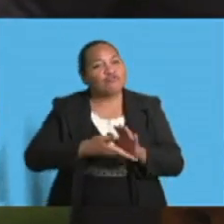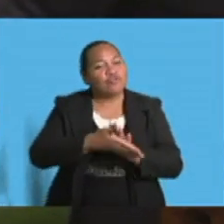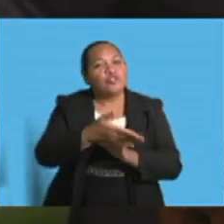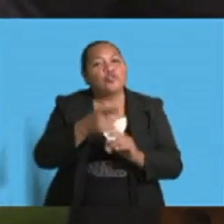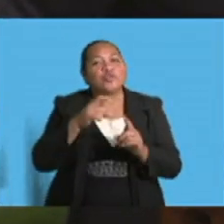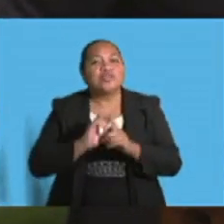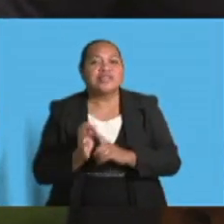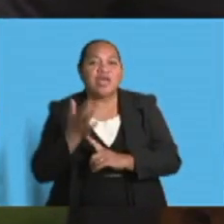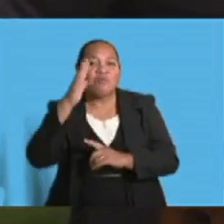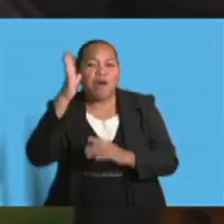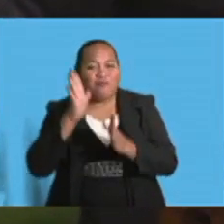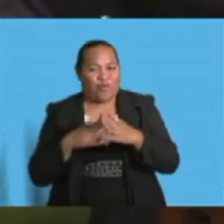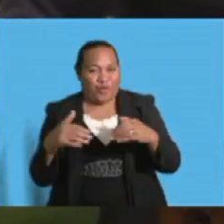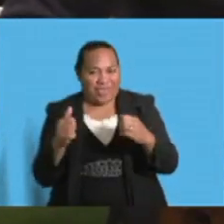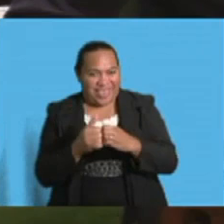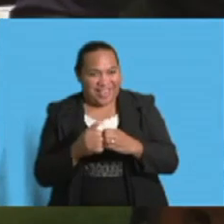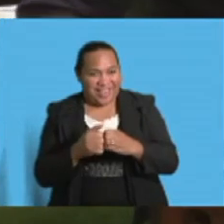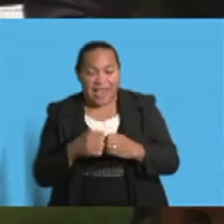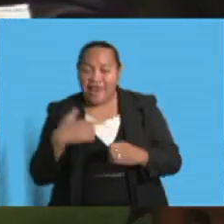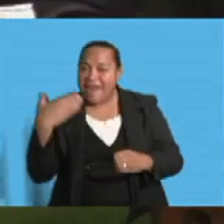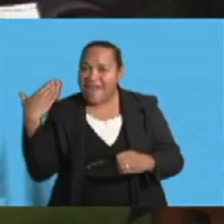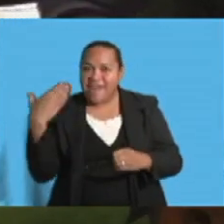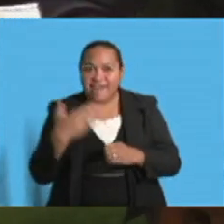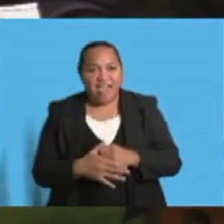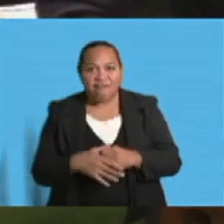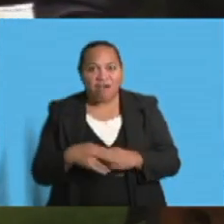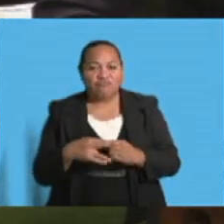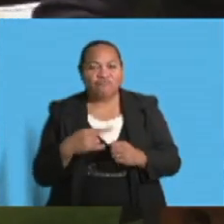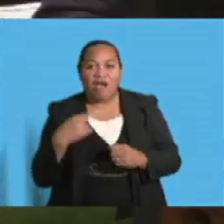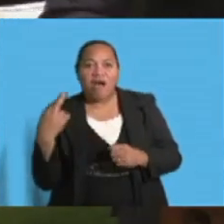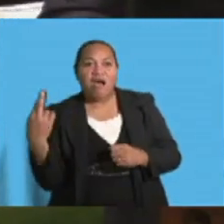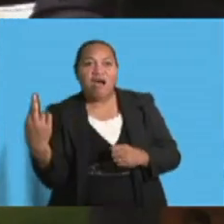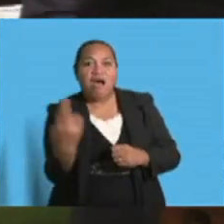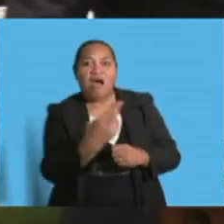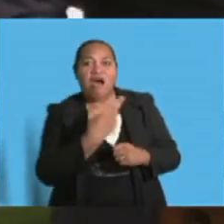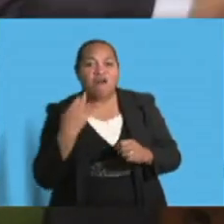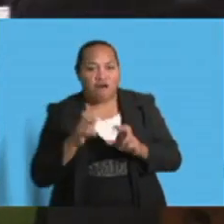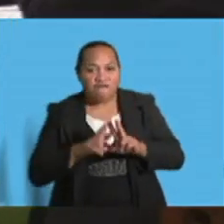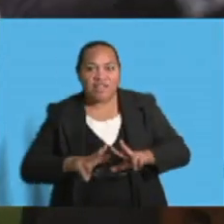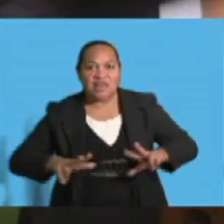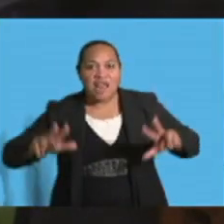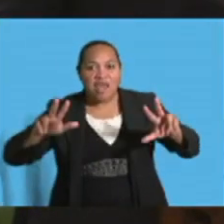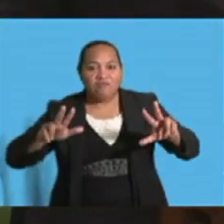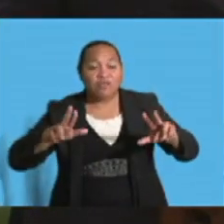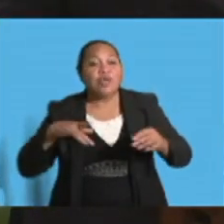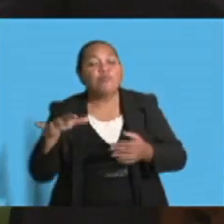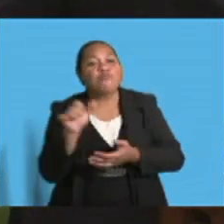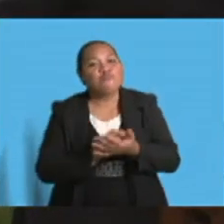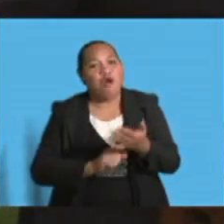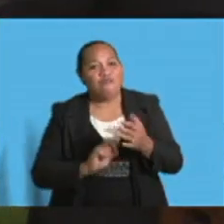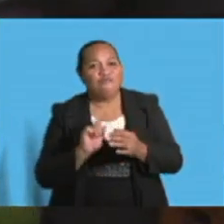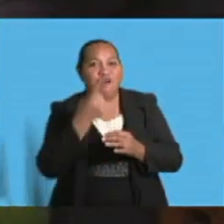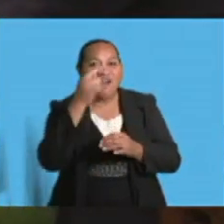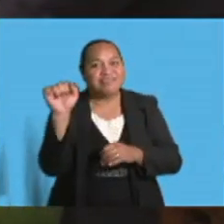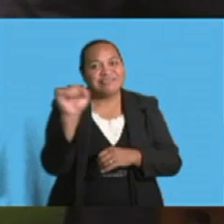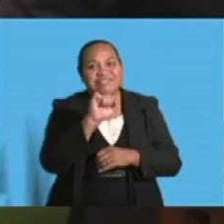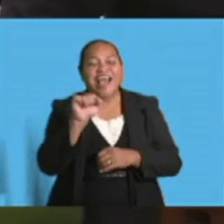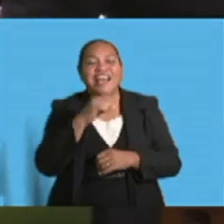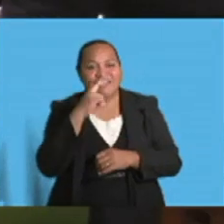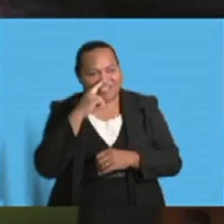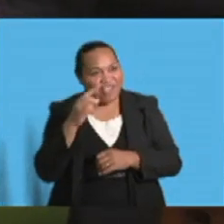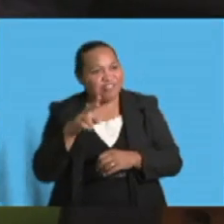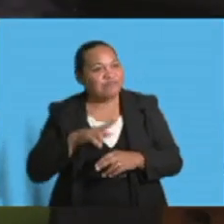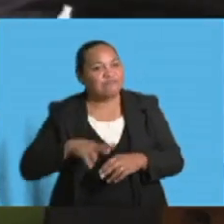weekend. His time off. He's never taken his family around Vitilevu. And guess what? He bought his first car. He's able to take them